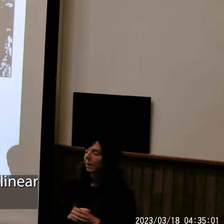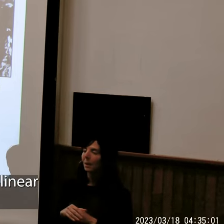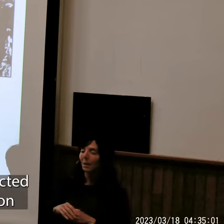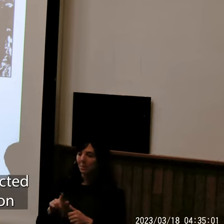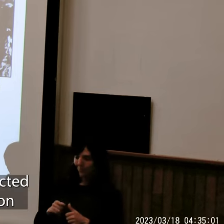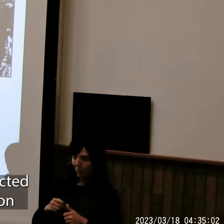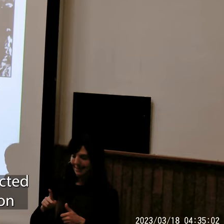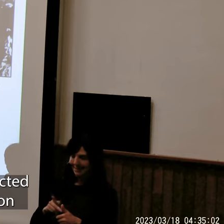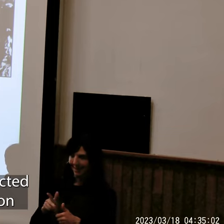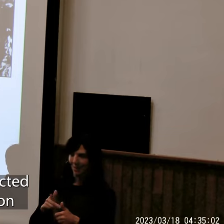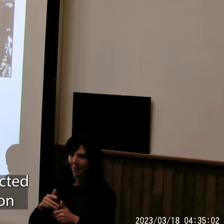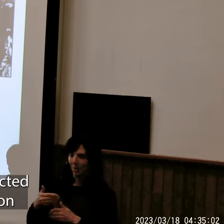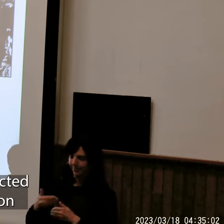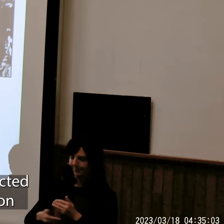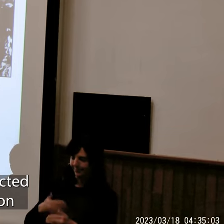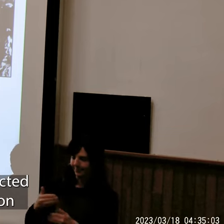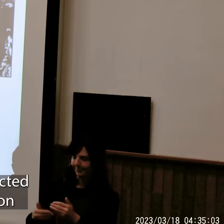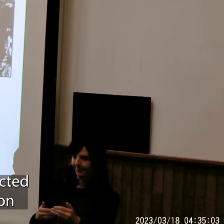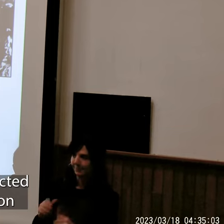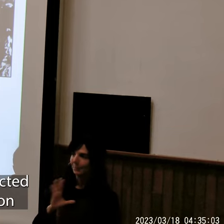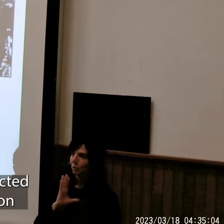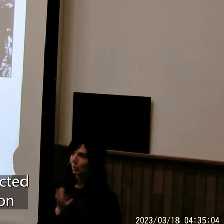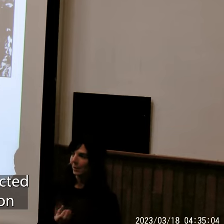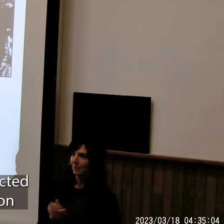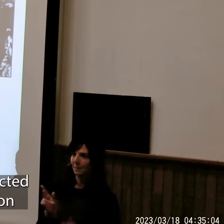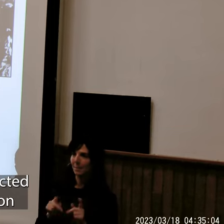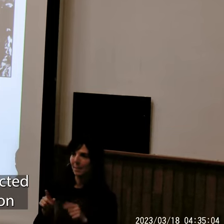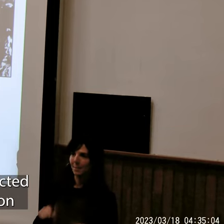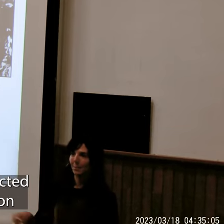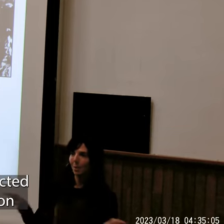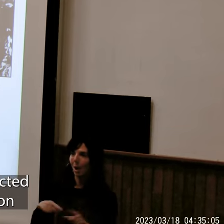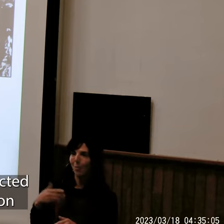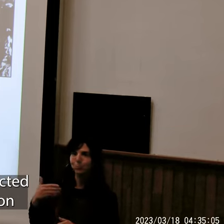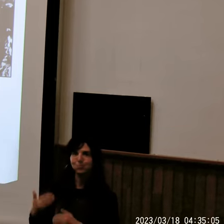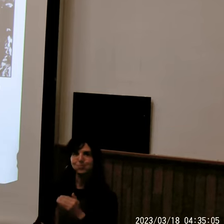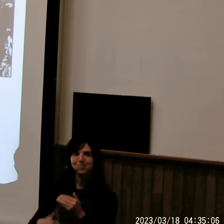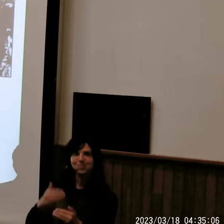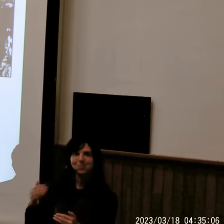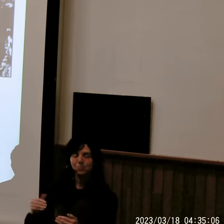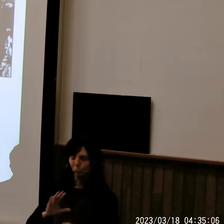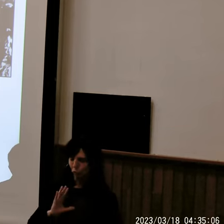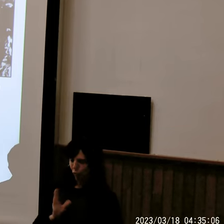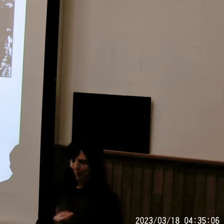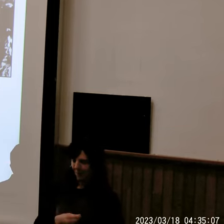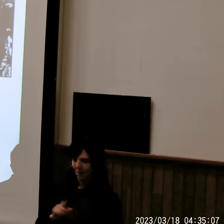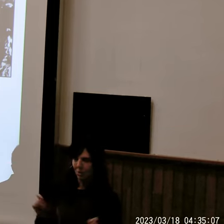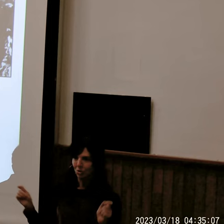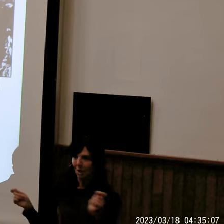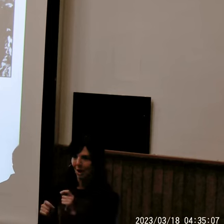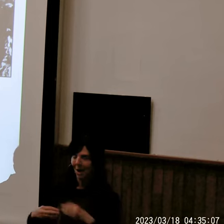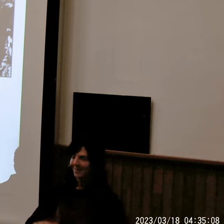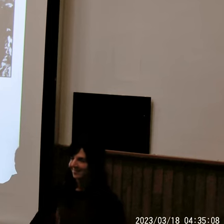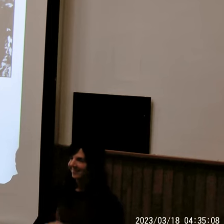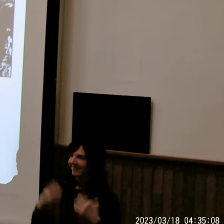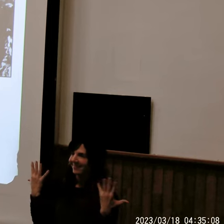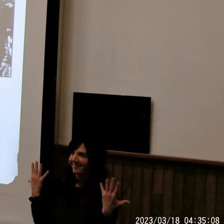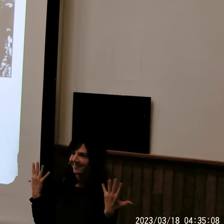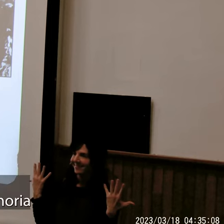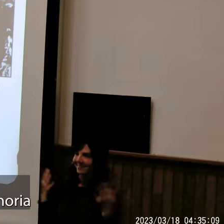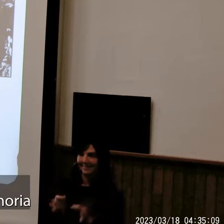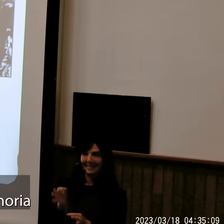teleological narratives in which trans individuals are expected to move cleanly through transition into joyful